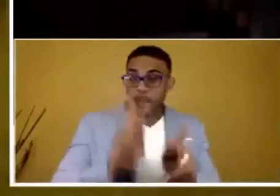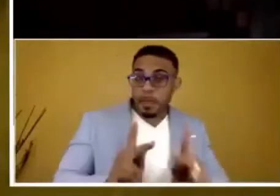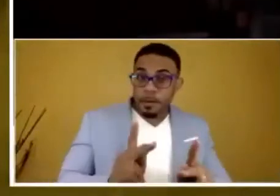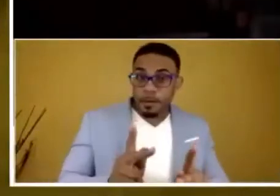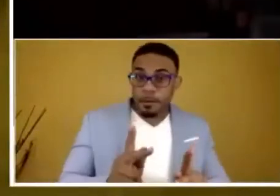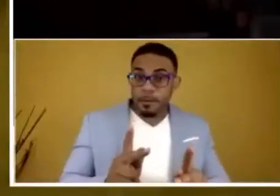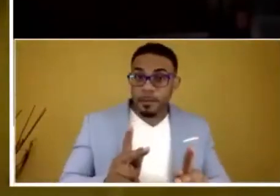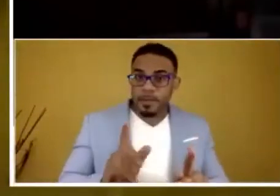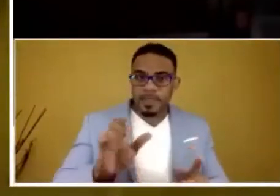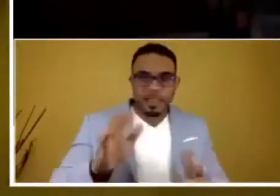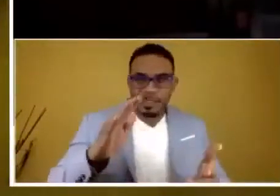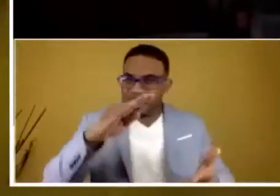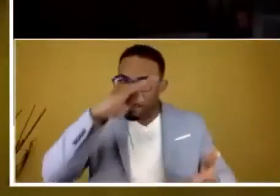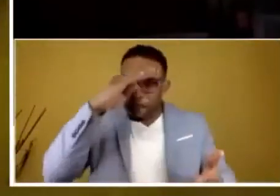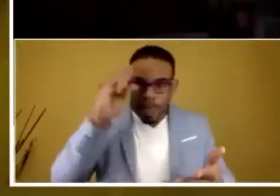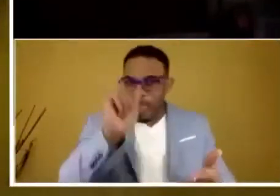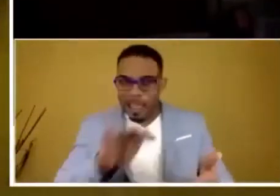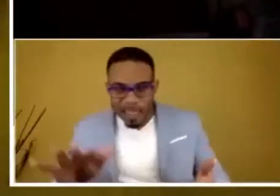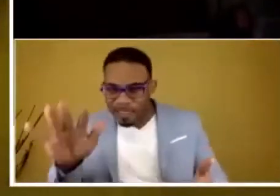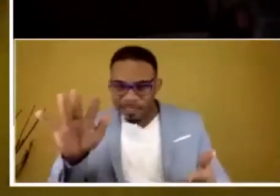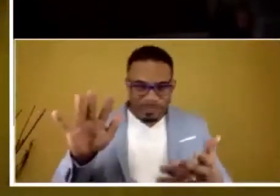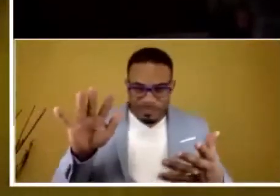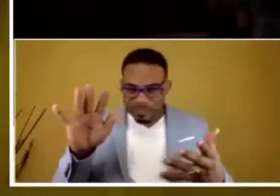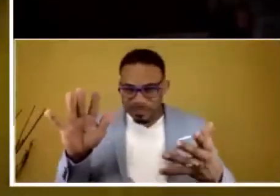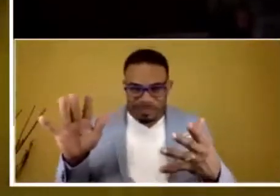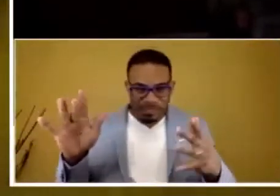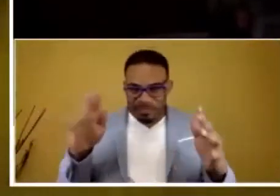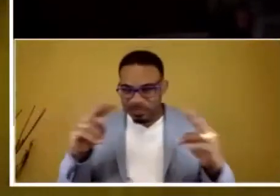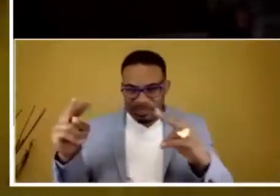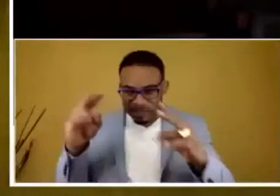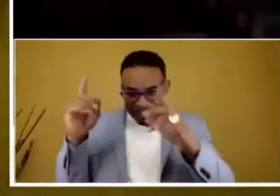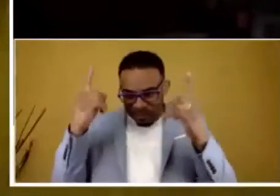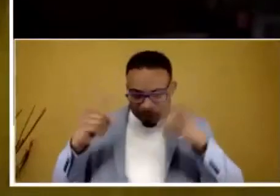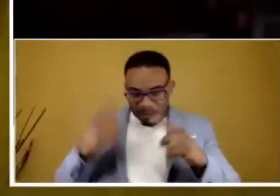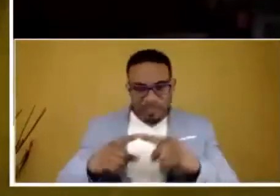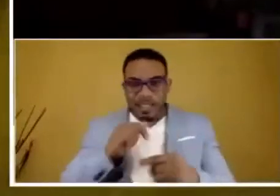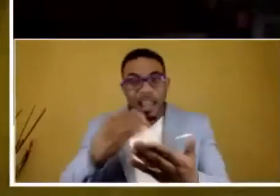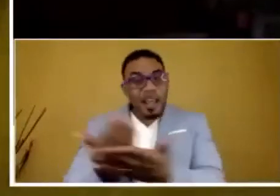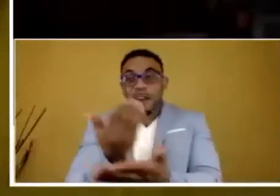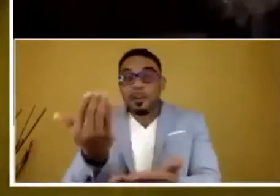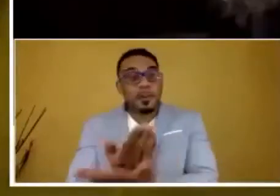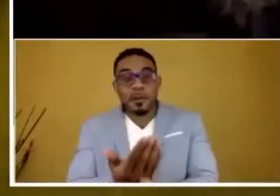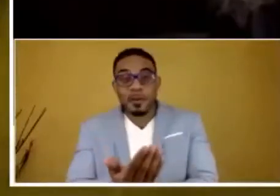this Black and Asian diasporic solidarity is not new.